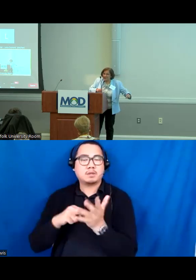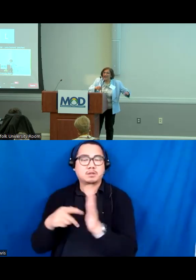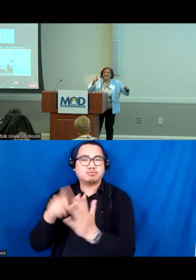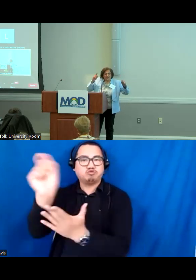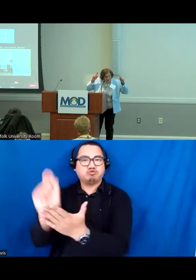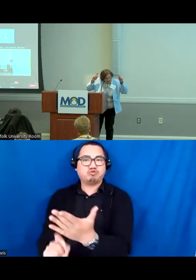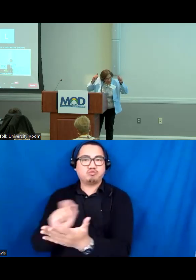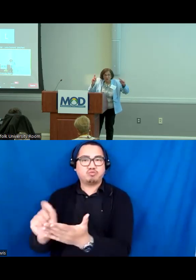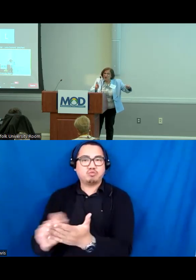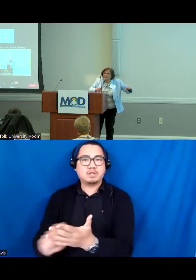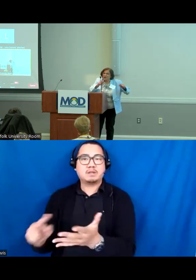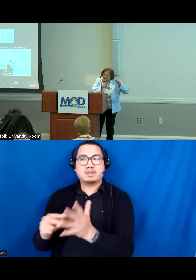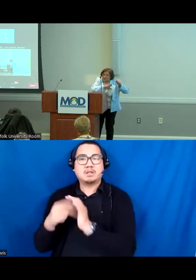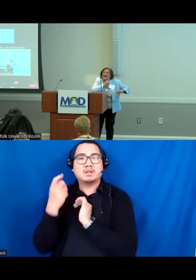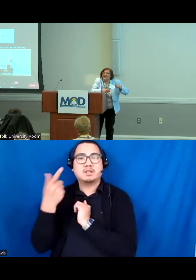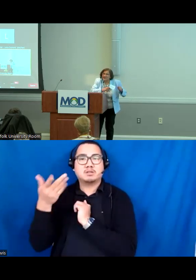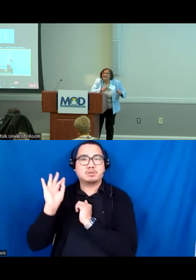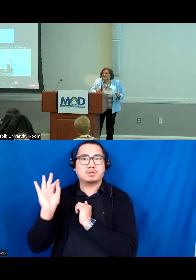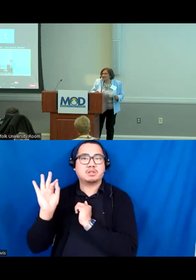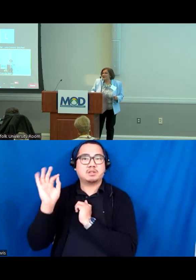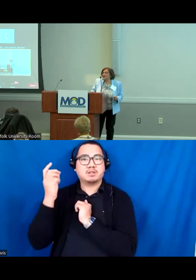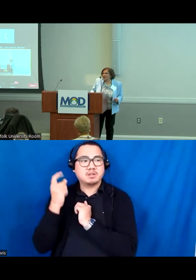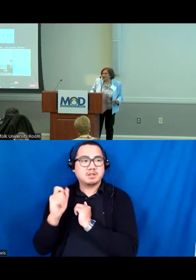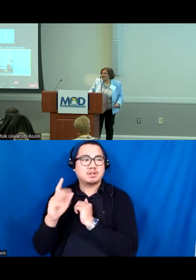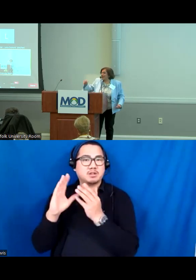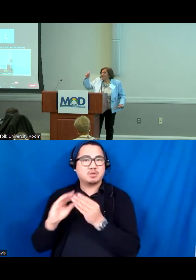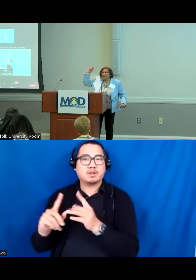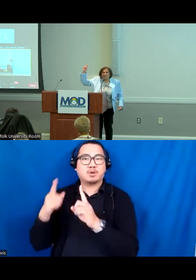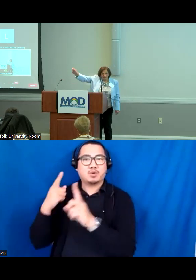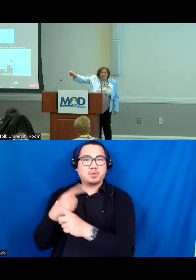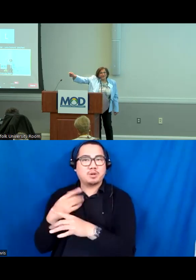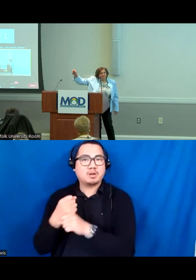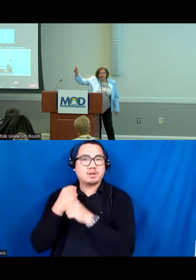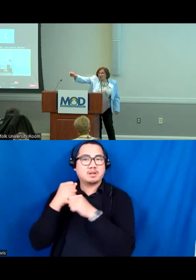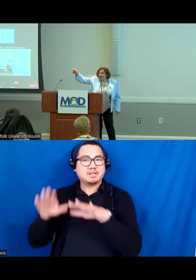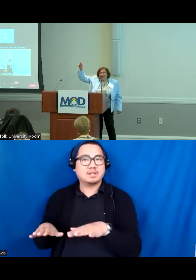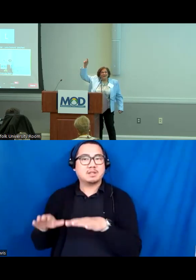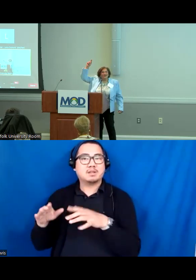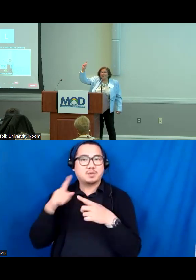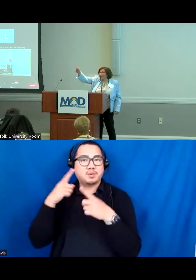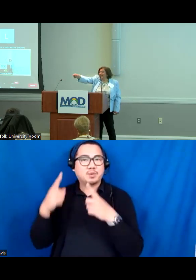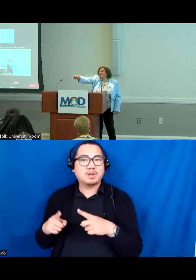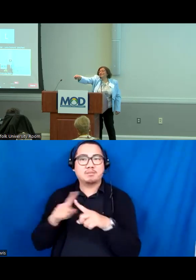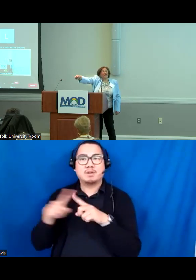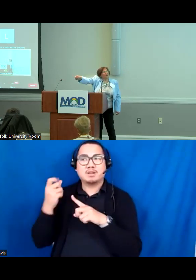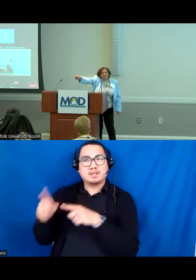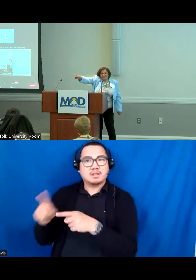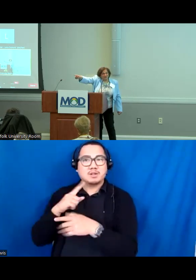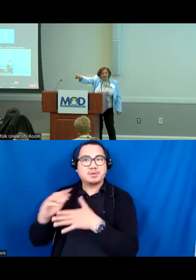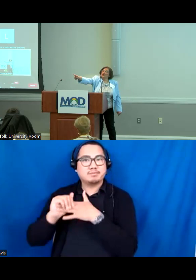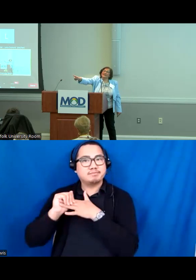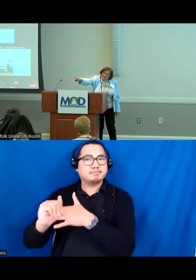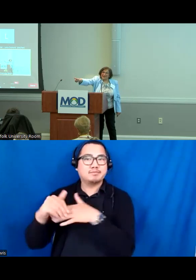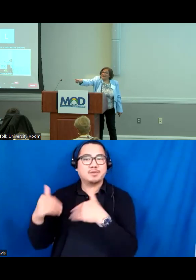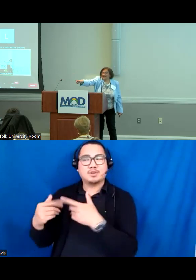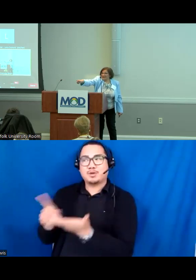table, and it was their words that we were pounding out in the settlement agreement. But the mover and shaker, and I gotta give a shout out, my